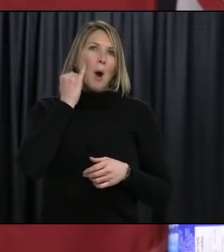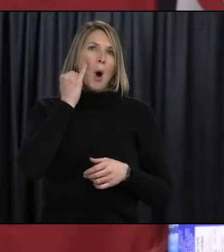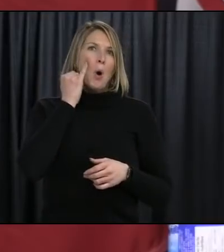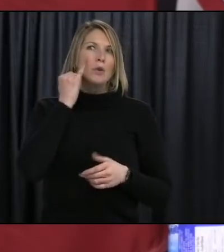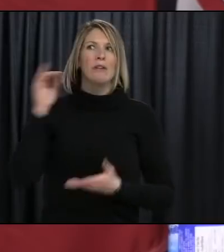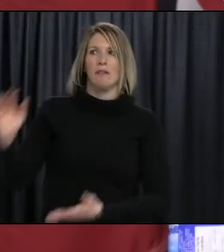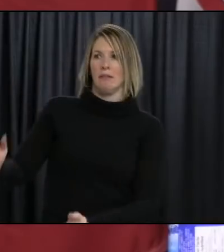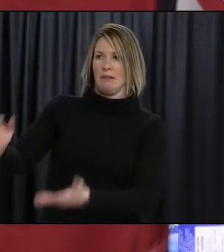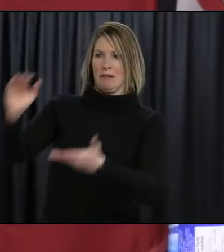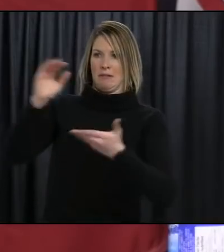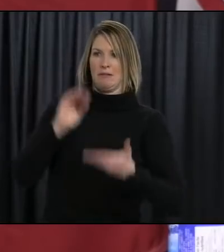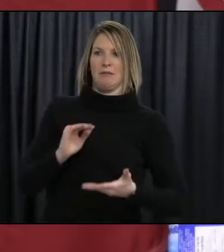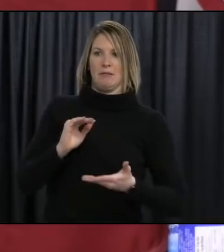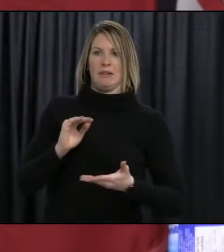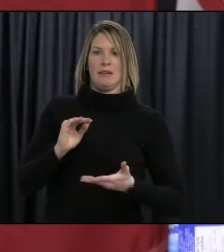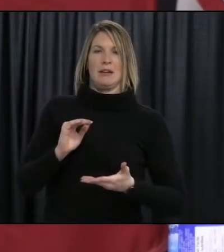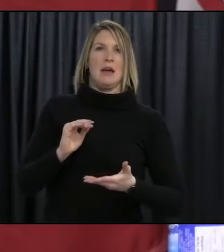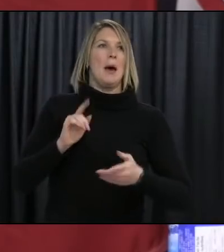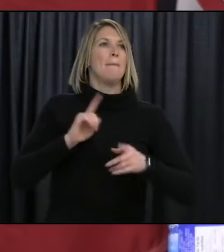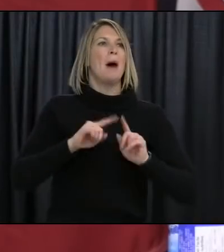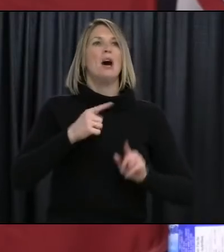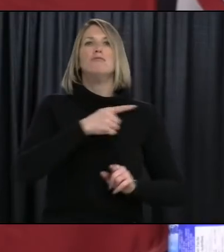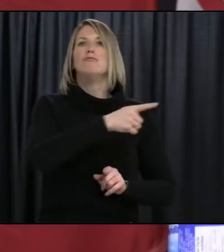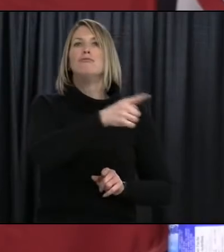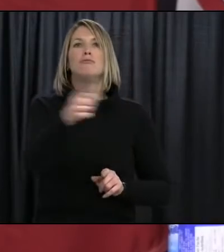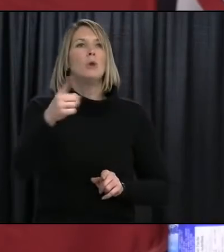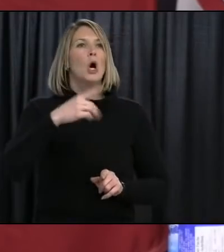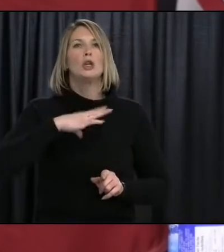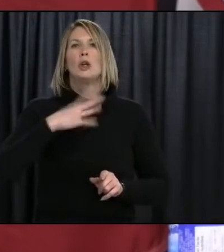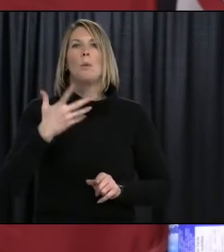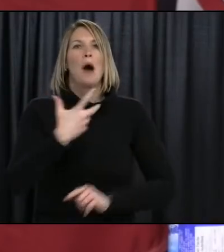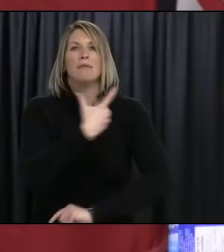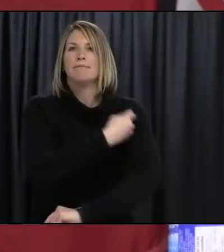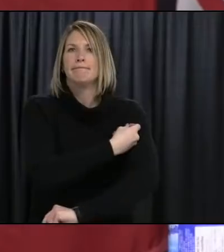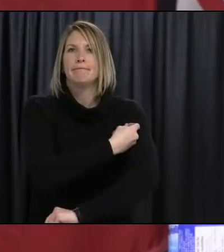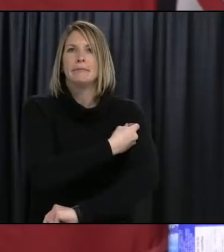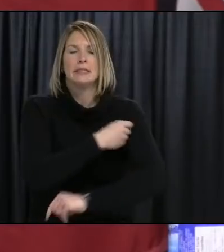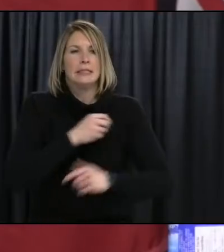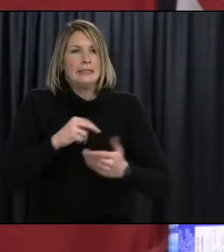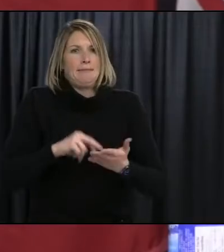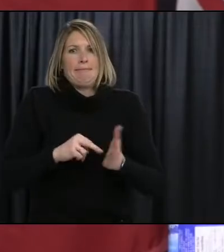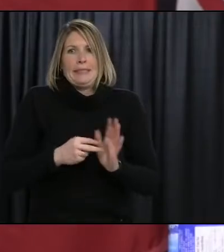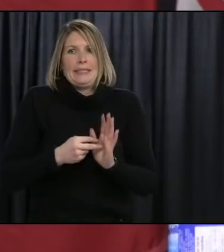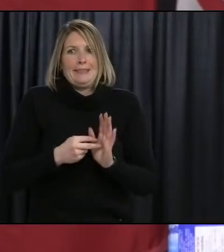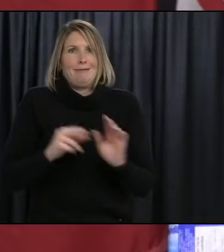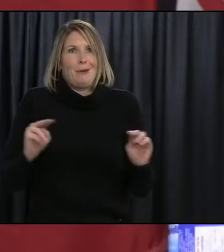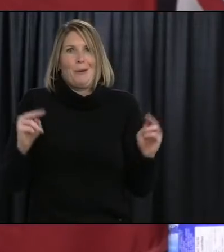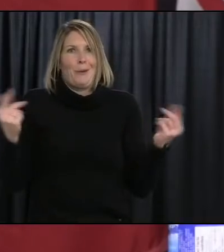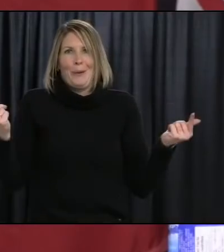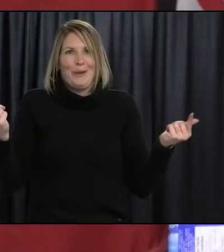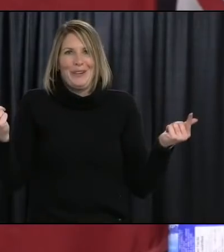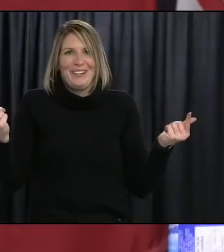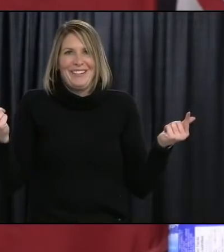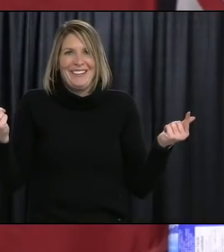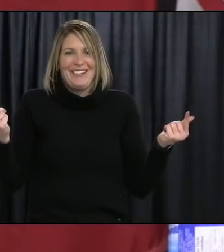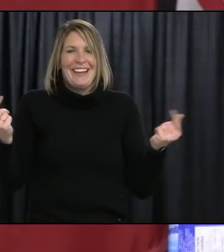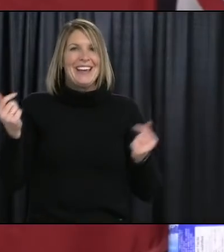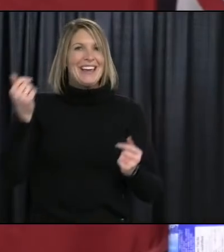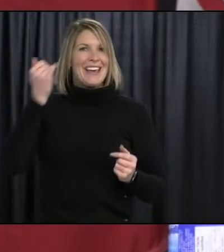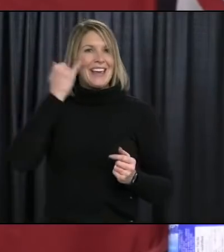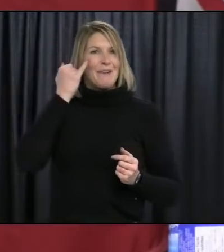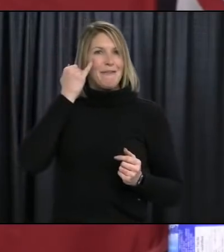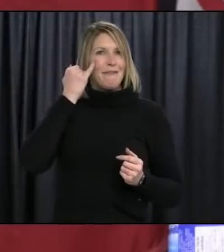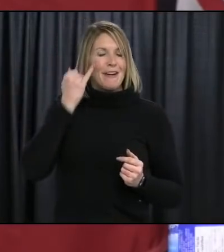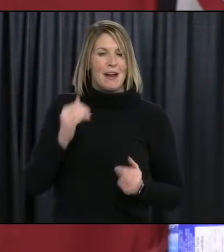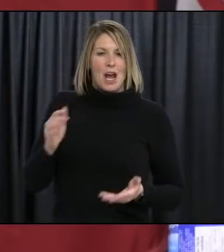Because if the uptake is poor and the virus is still in circulation, the only thing we've got to rely on then is public health measures.